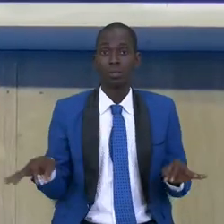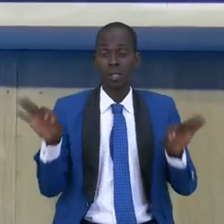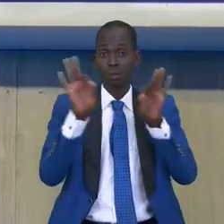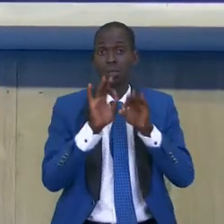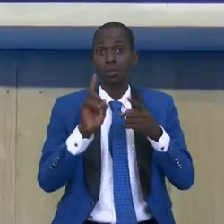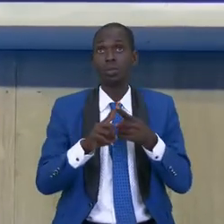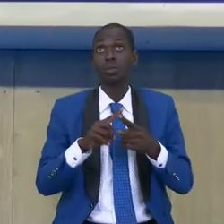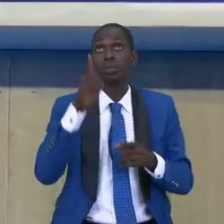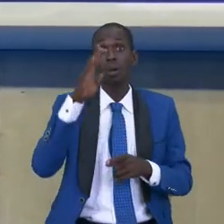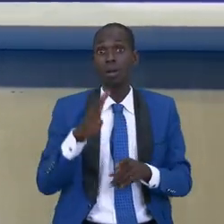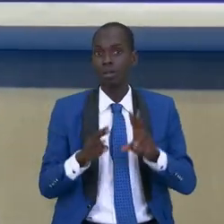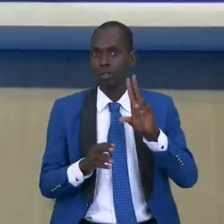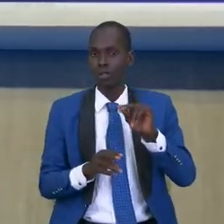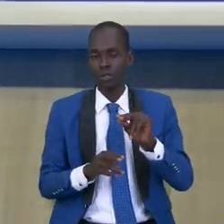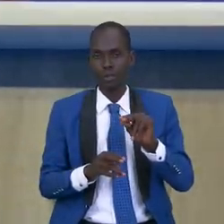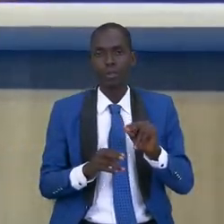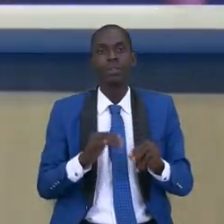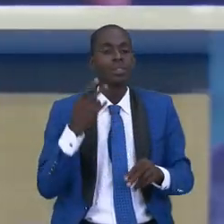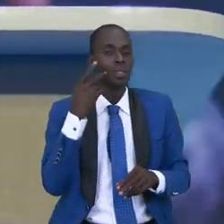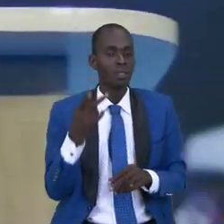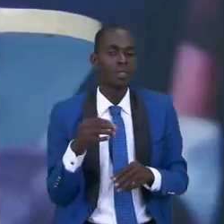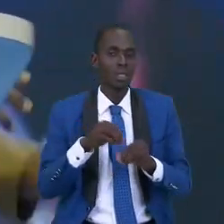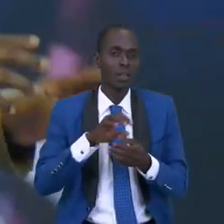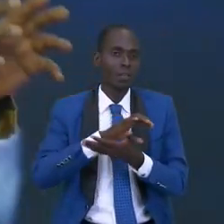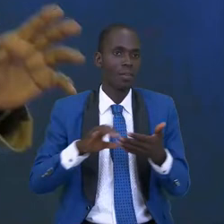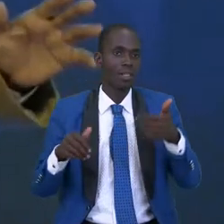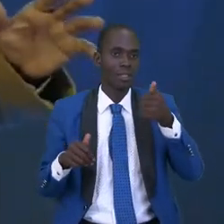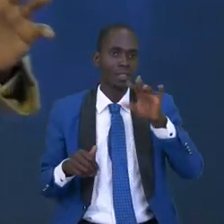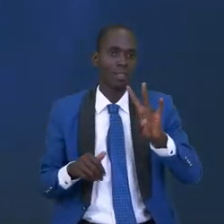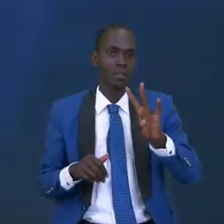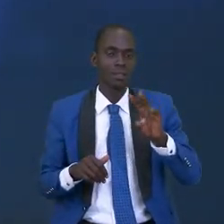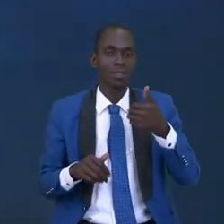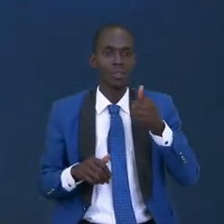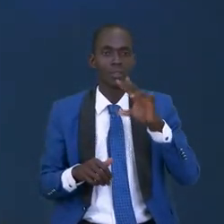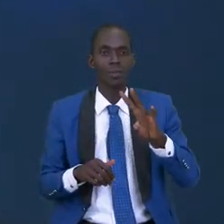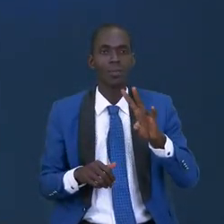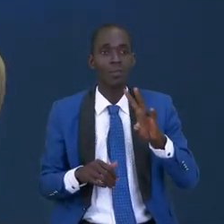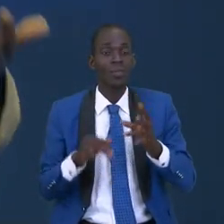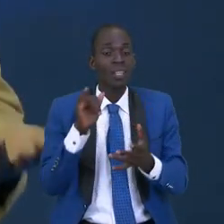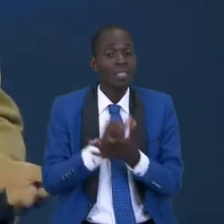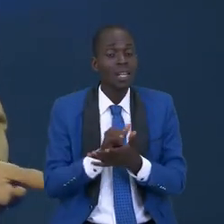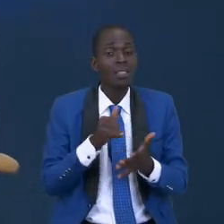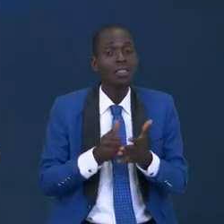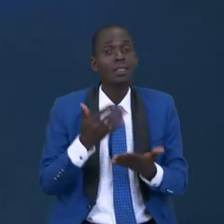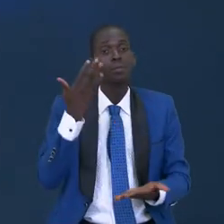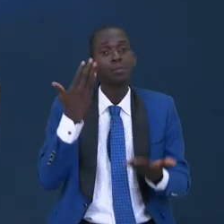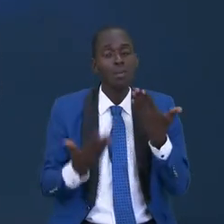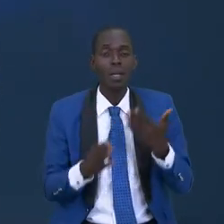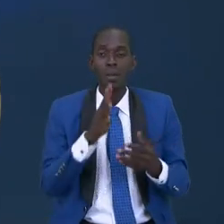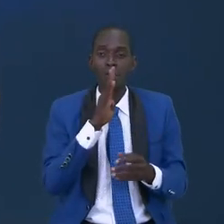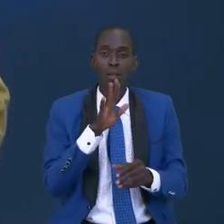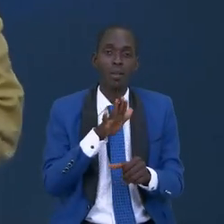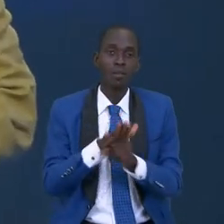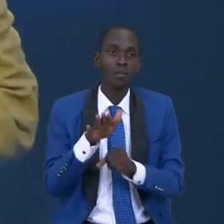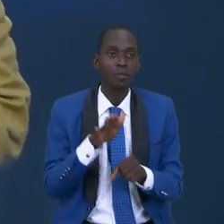merit. Look at verse 17. It says that it might be fulfilled, which